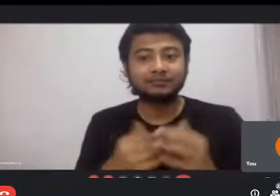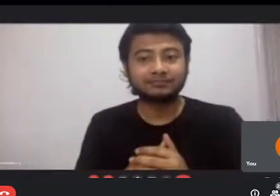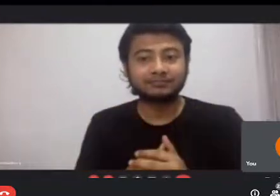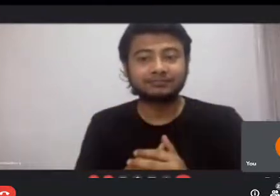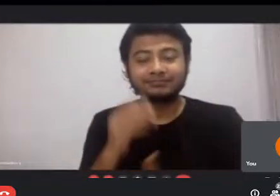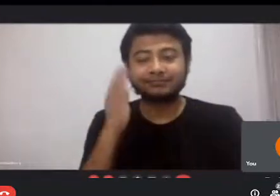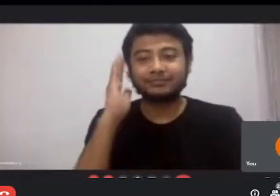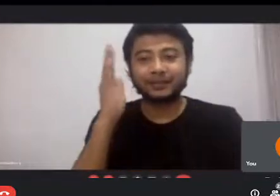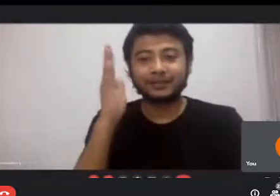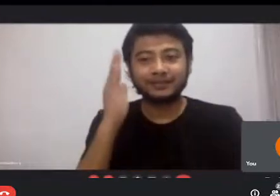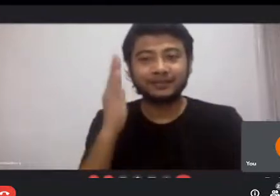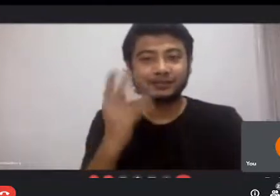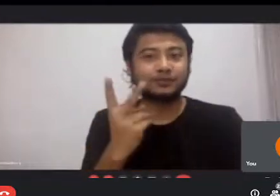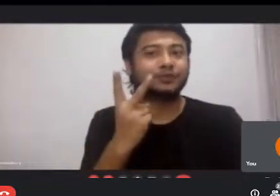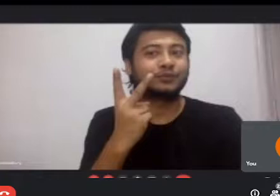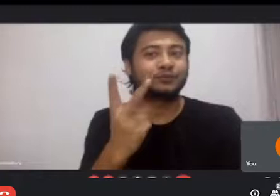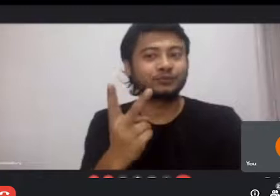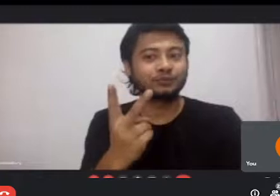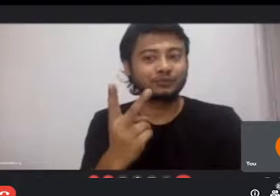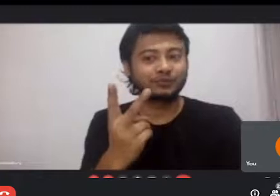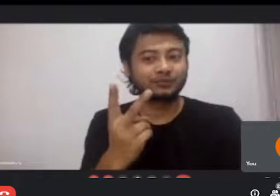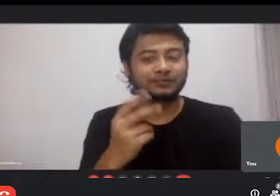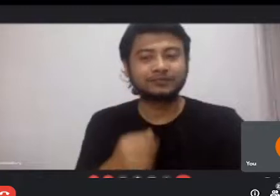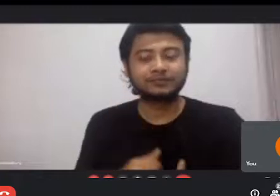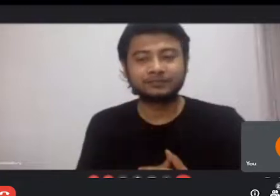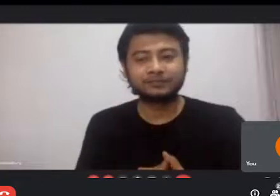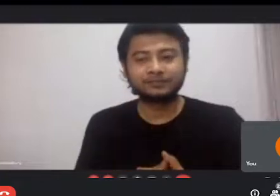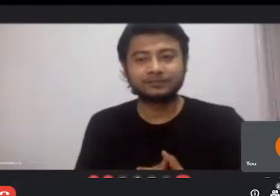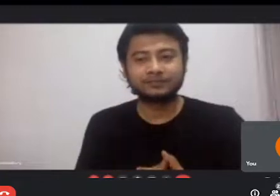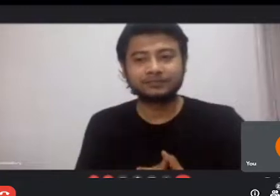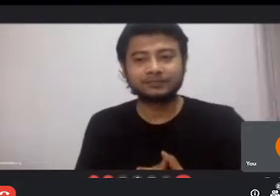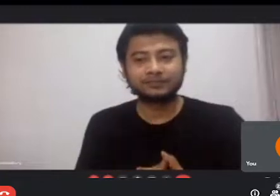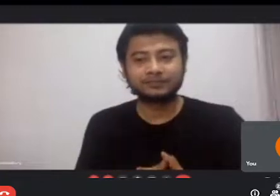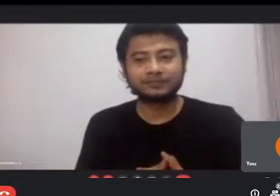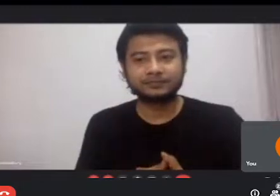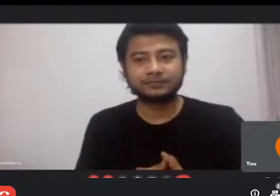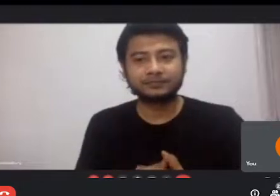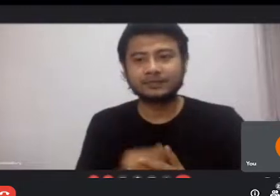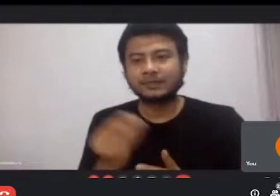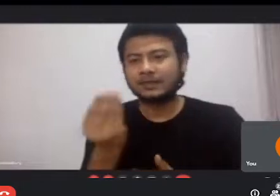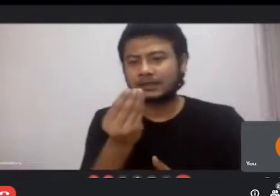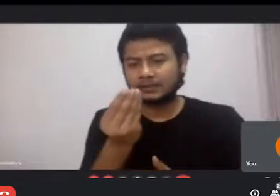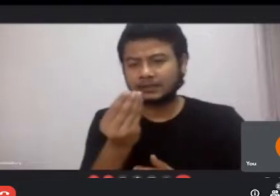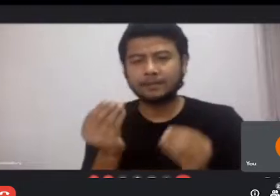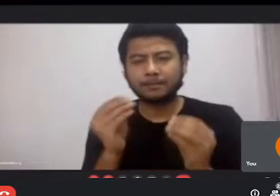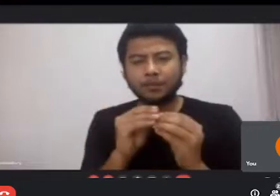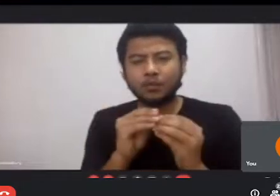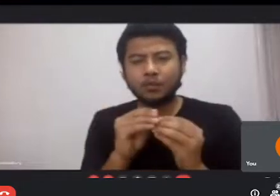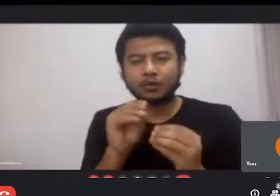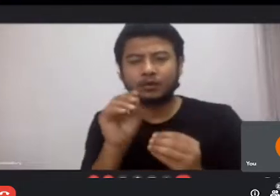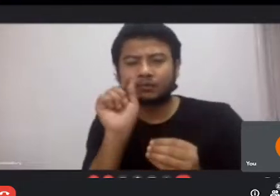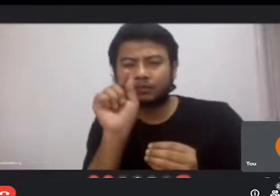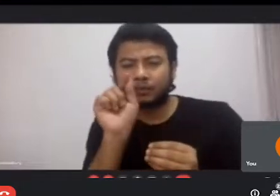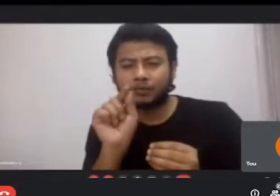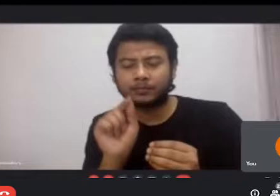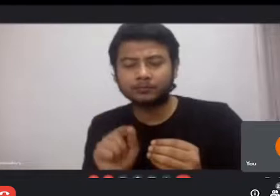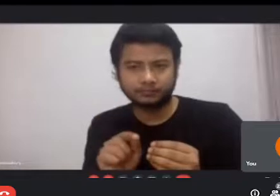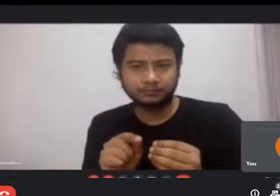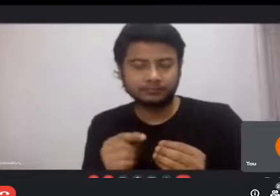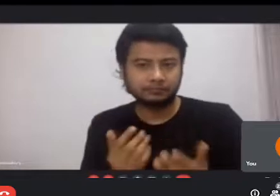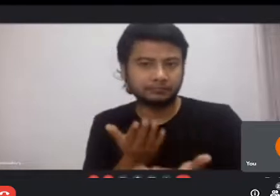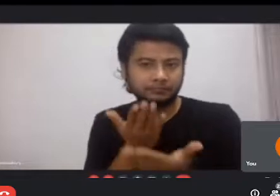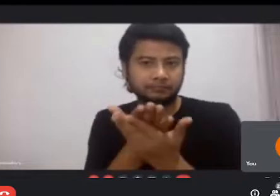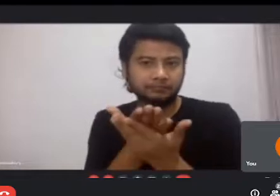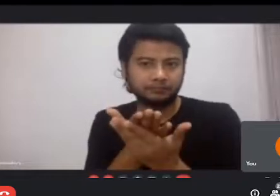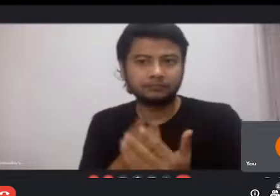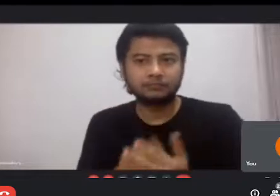I would like to add a few more comments. Firstly, all this work and